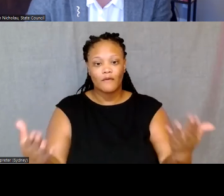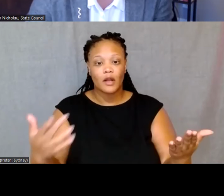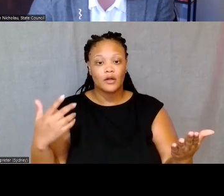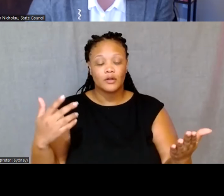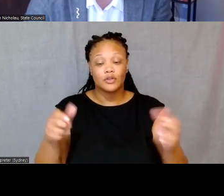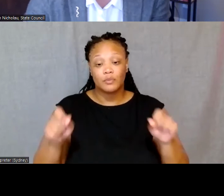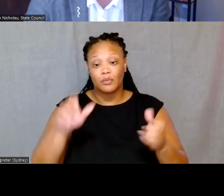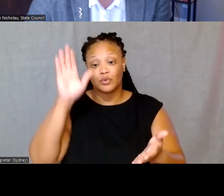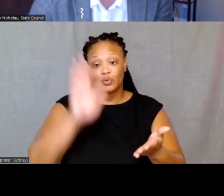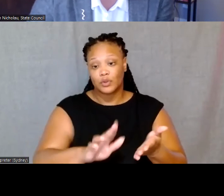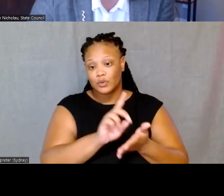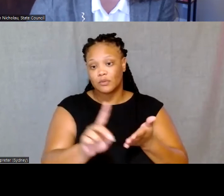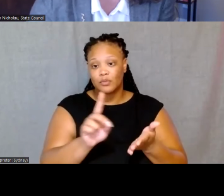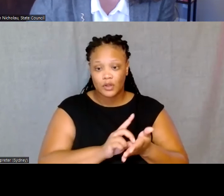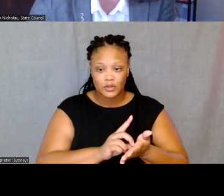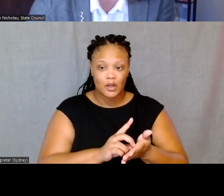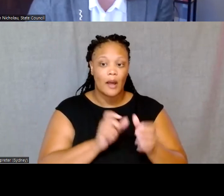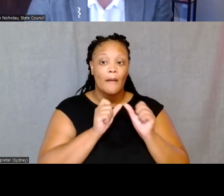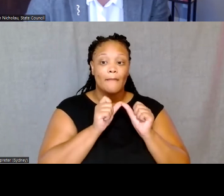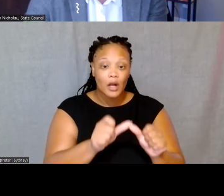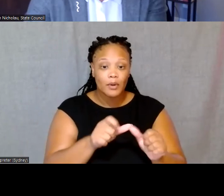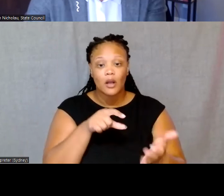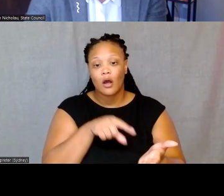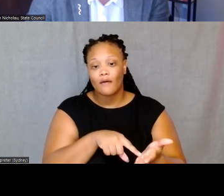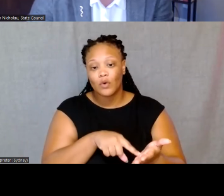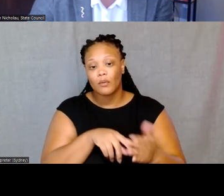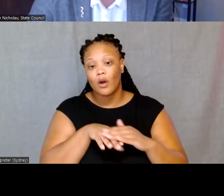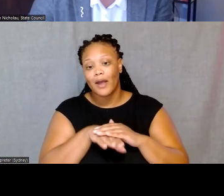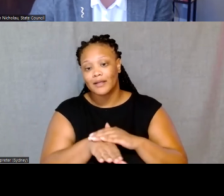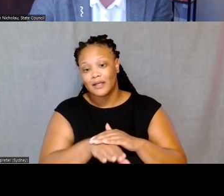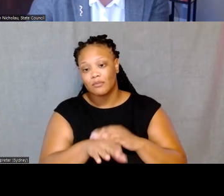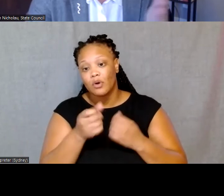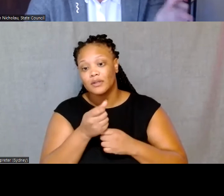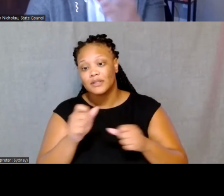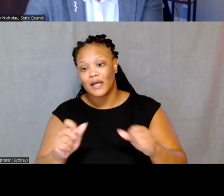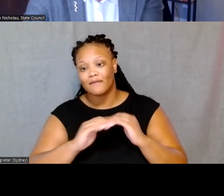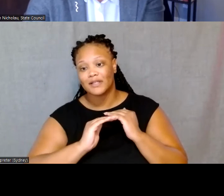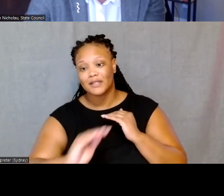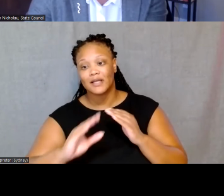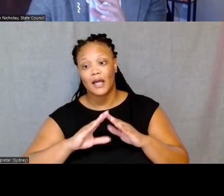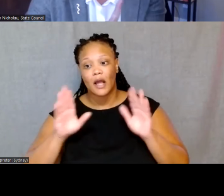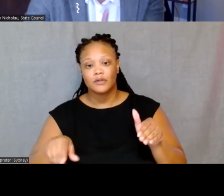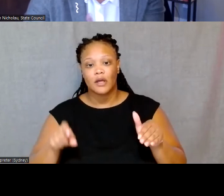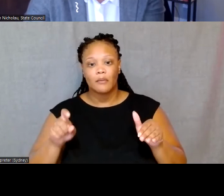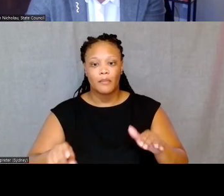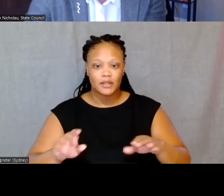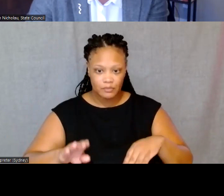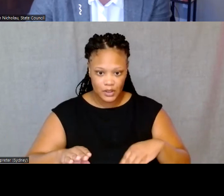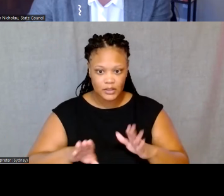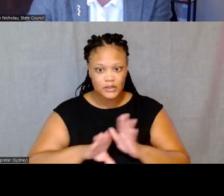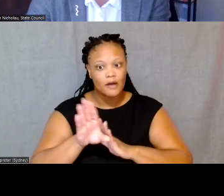affordable, accessible, safe, and sustained housing has to be continually developed to meet both the current and future needs. And we'll talk a little bit